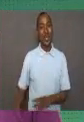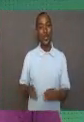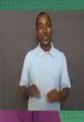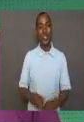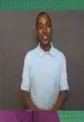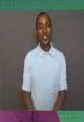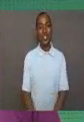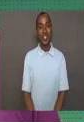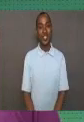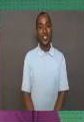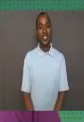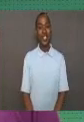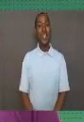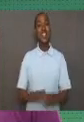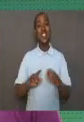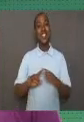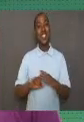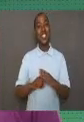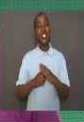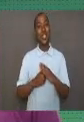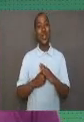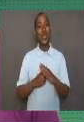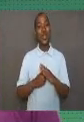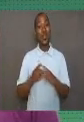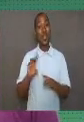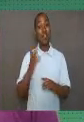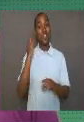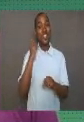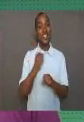Students, let us start with an activity.